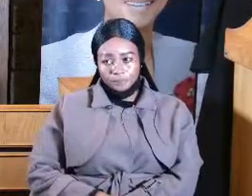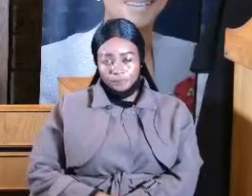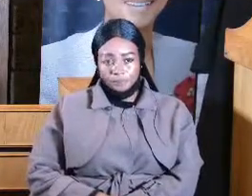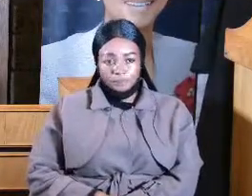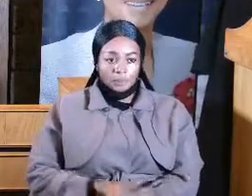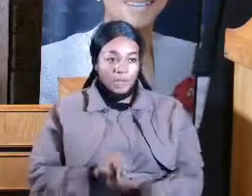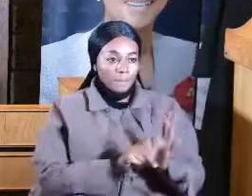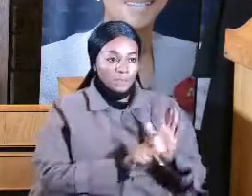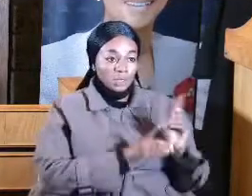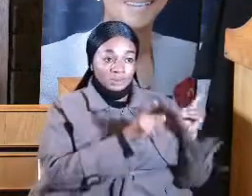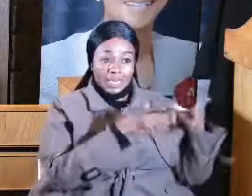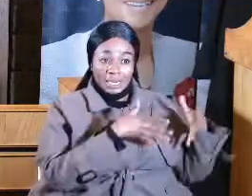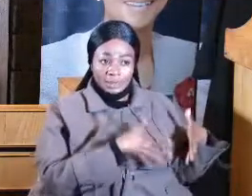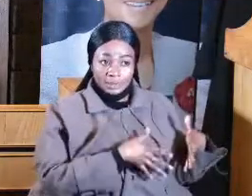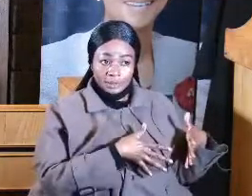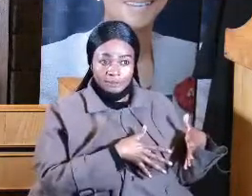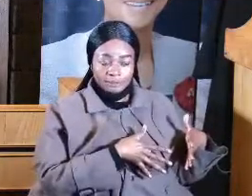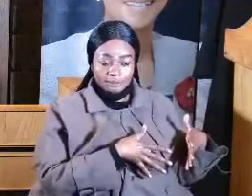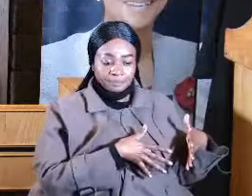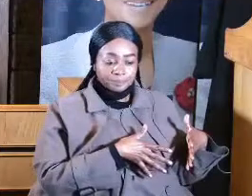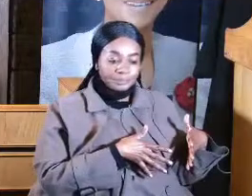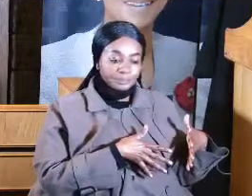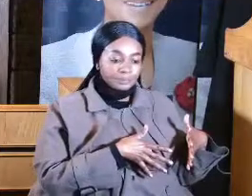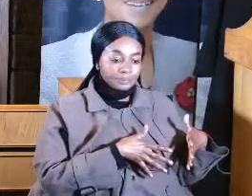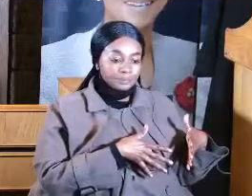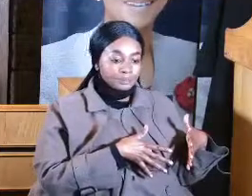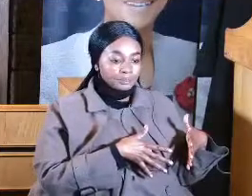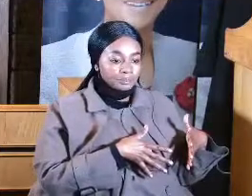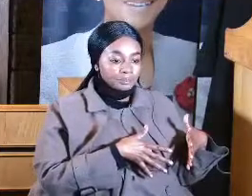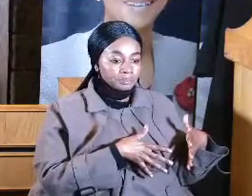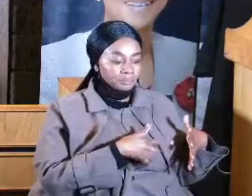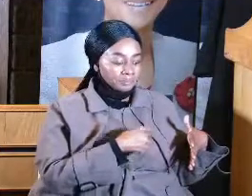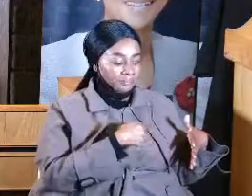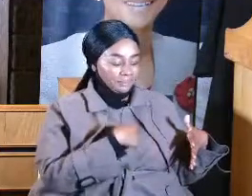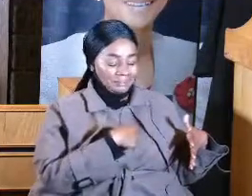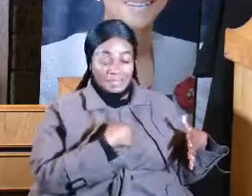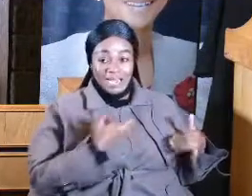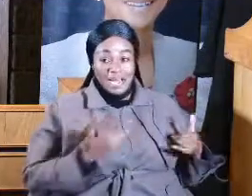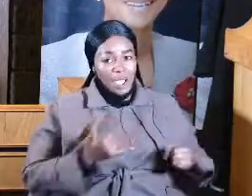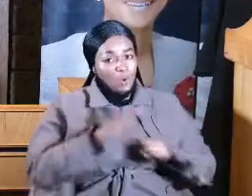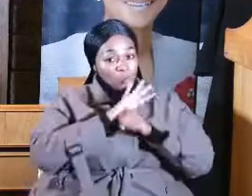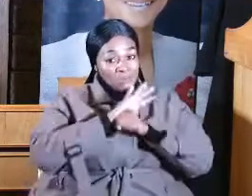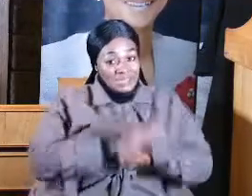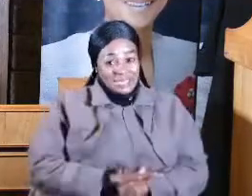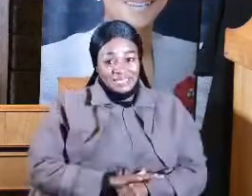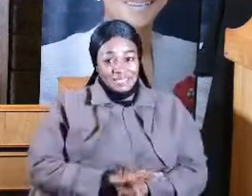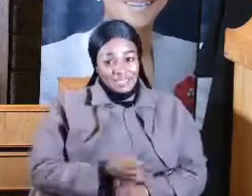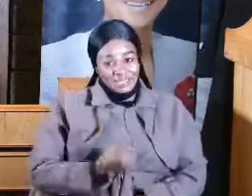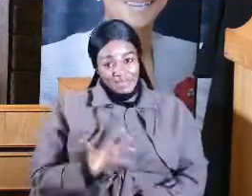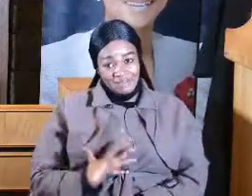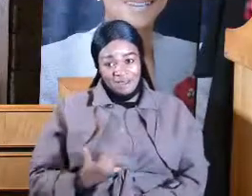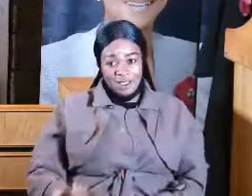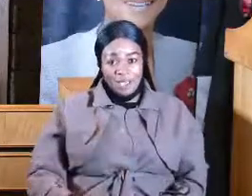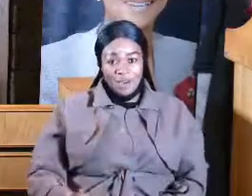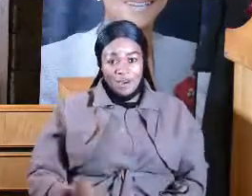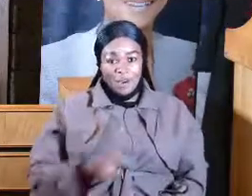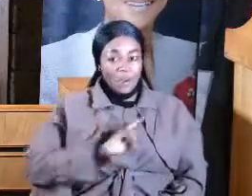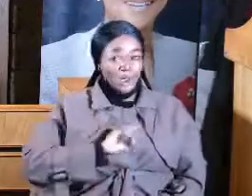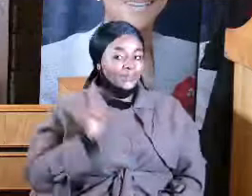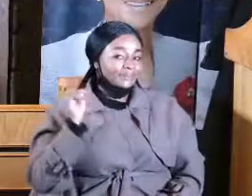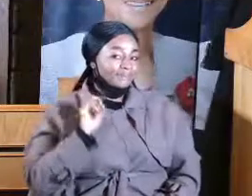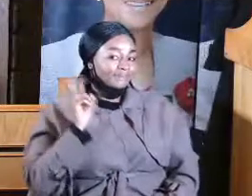Program Director, you are putting me under pressure because I was